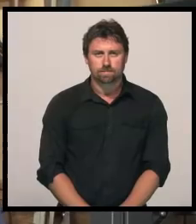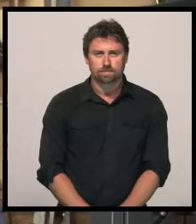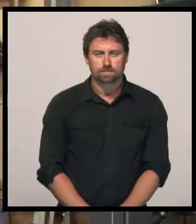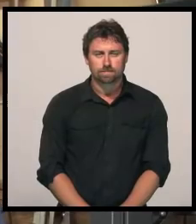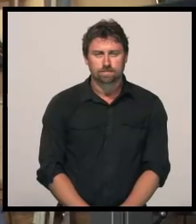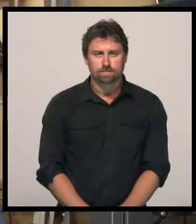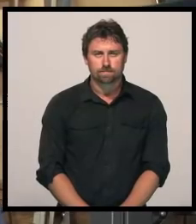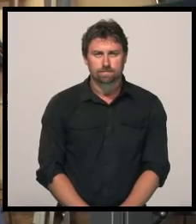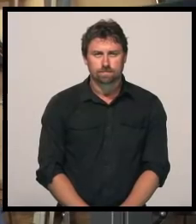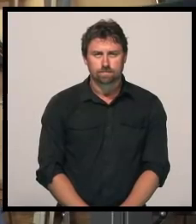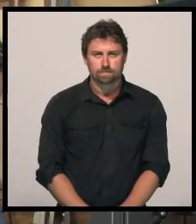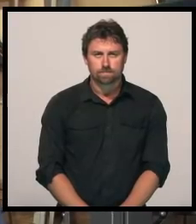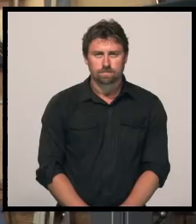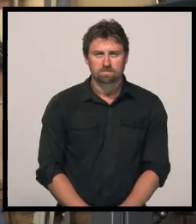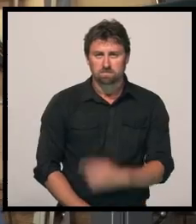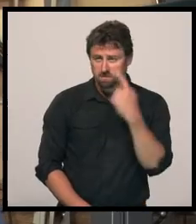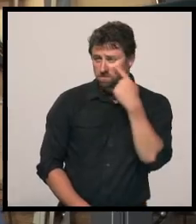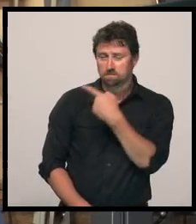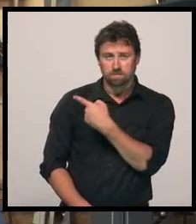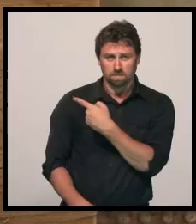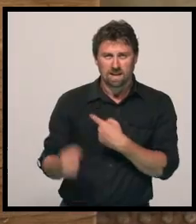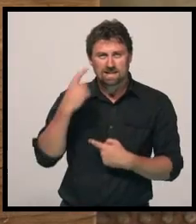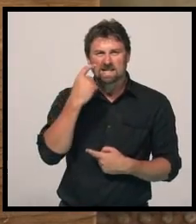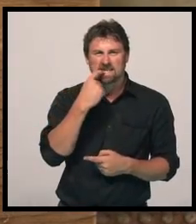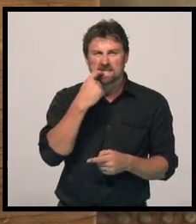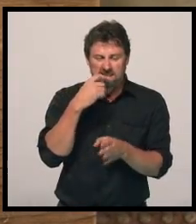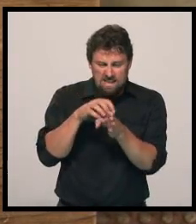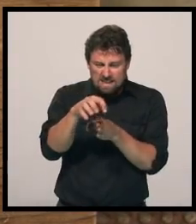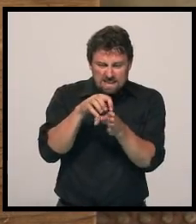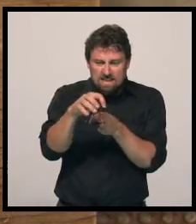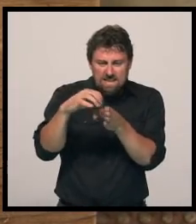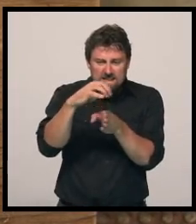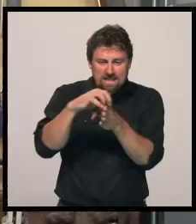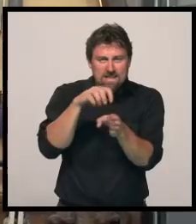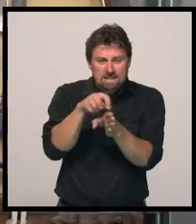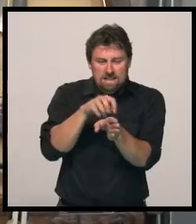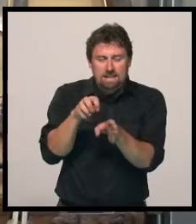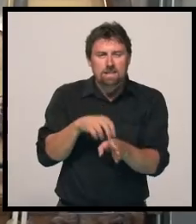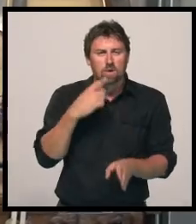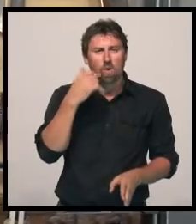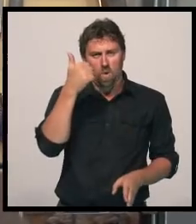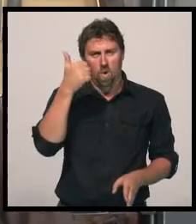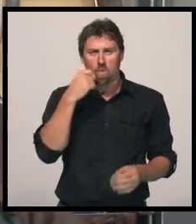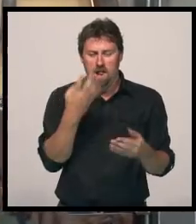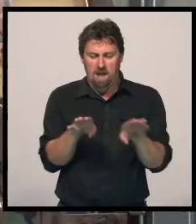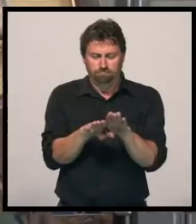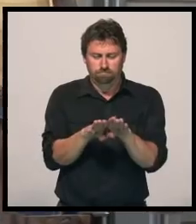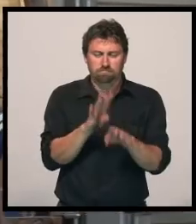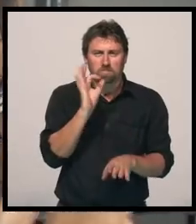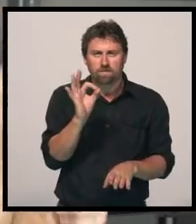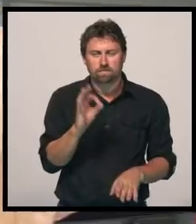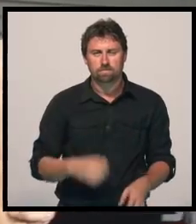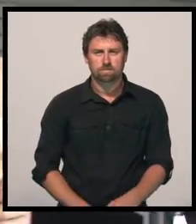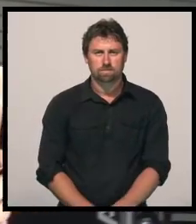And if I look at that, I can see the toothing marks all the way across. So I know it's going to be a good mating surface.